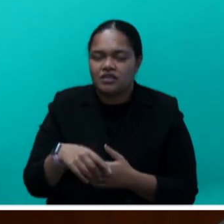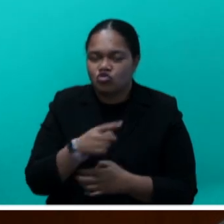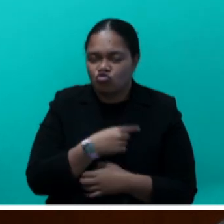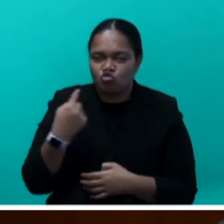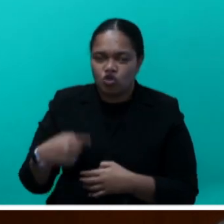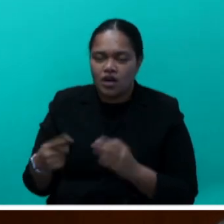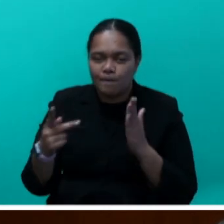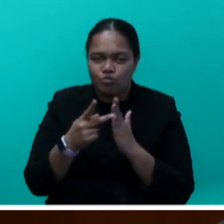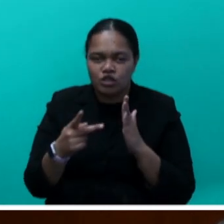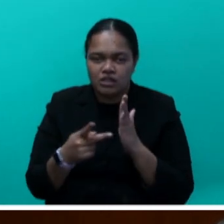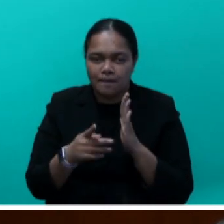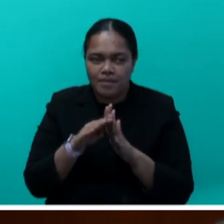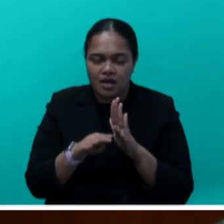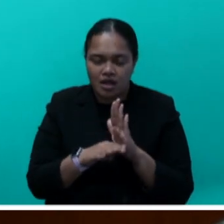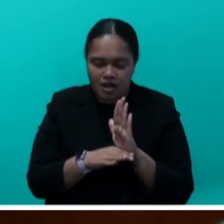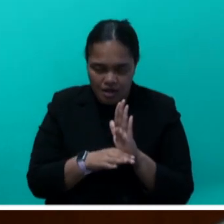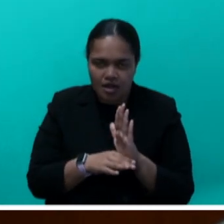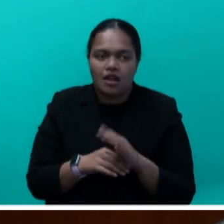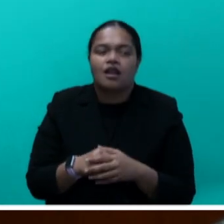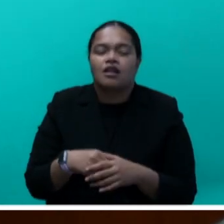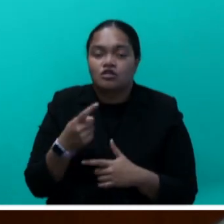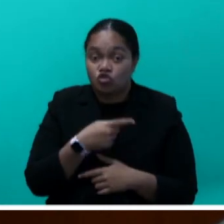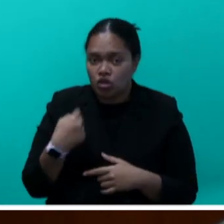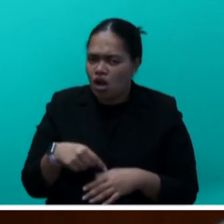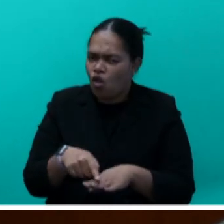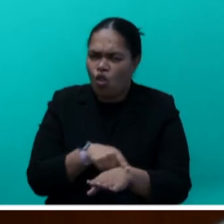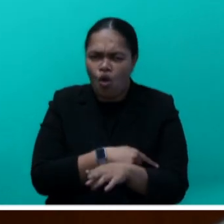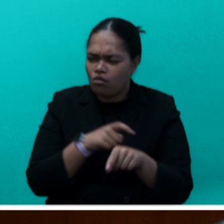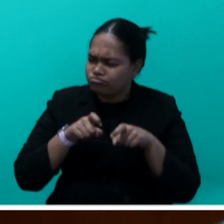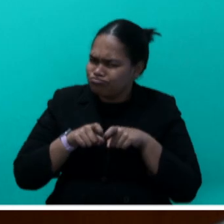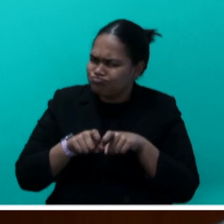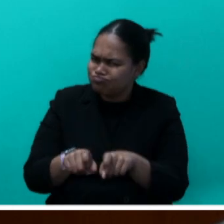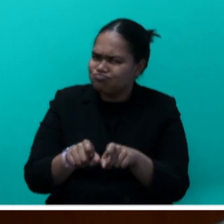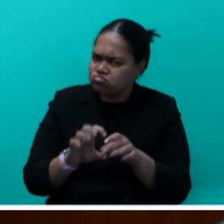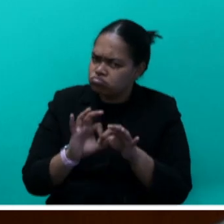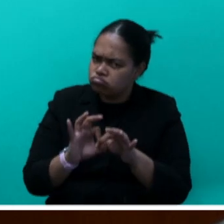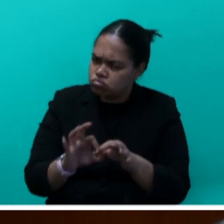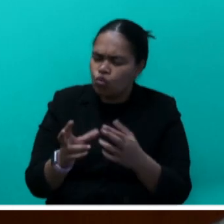China's long-standing relationship with Fiji as a true friend